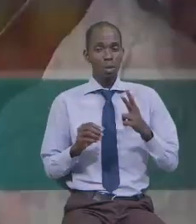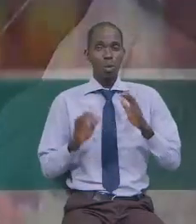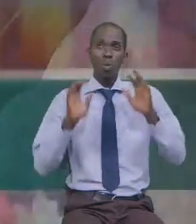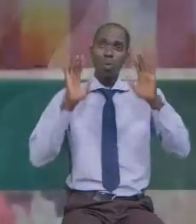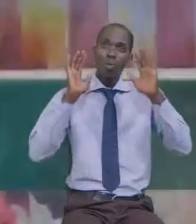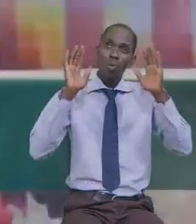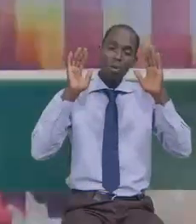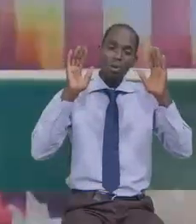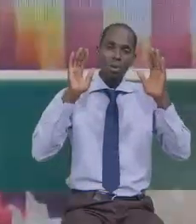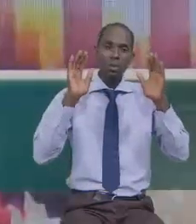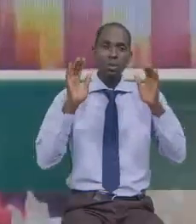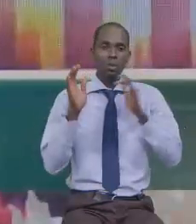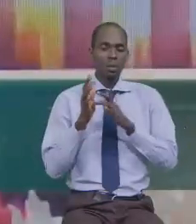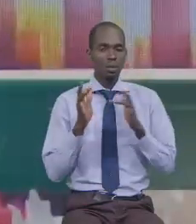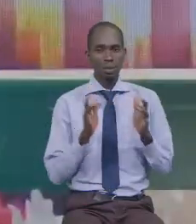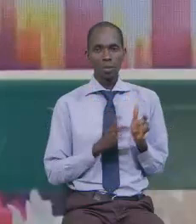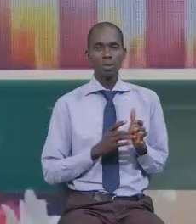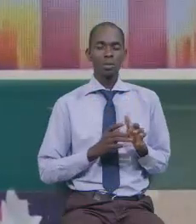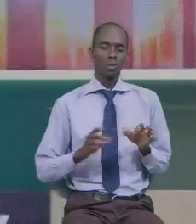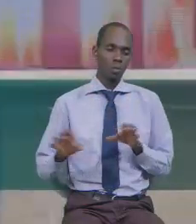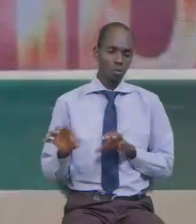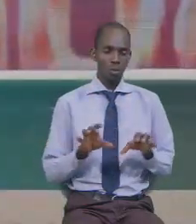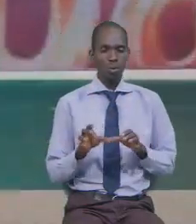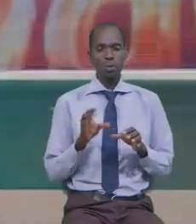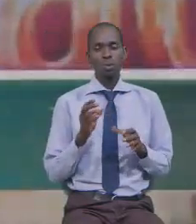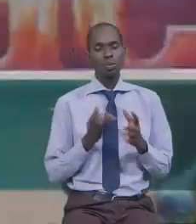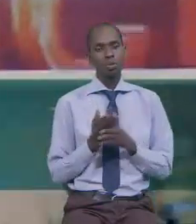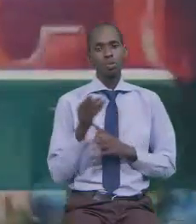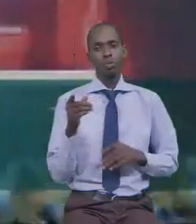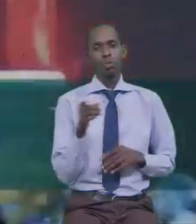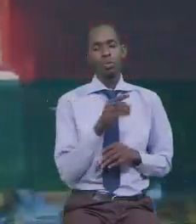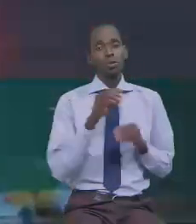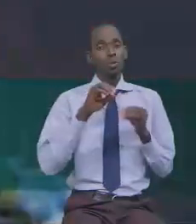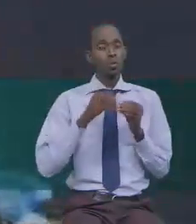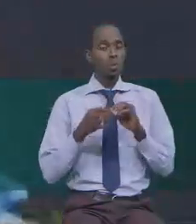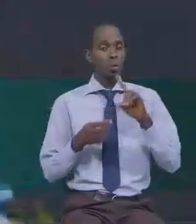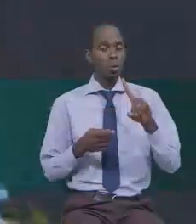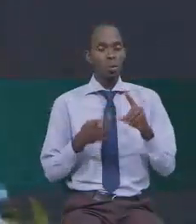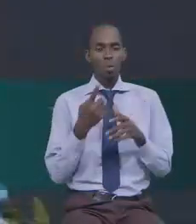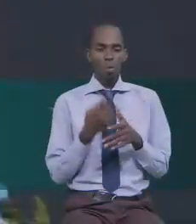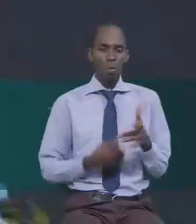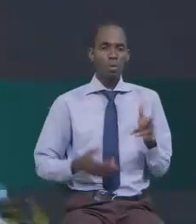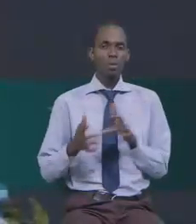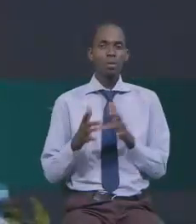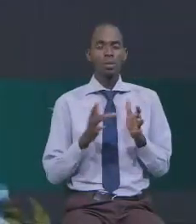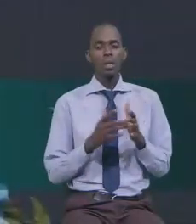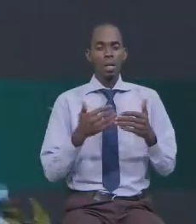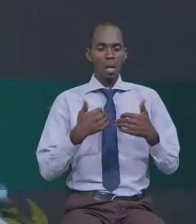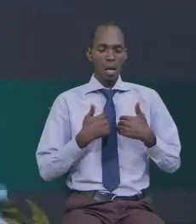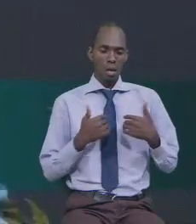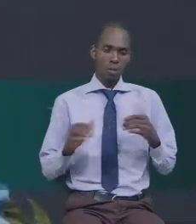Jesus does through you. Number one, what Jesus has